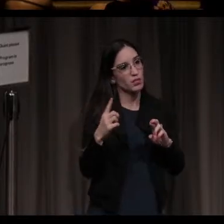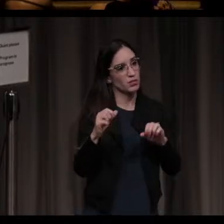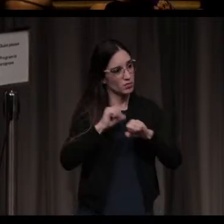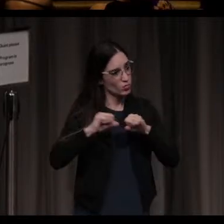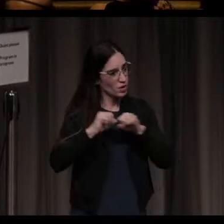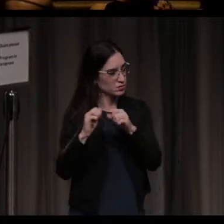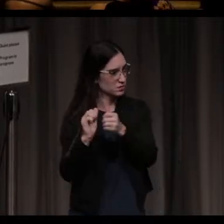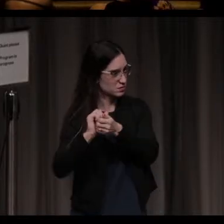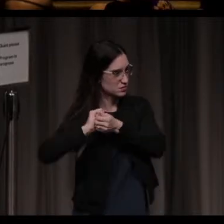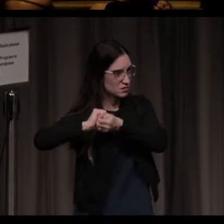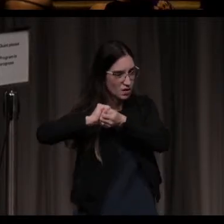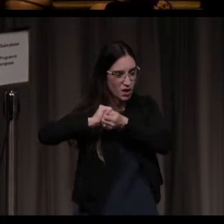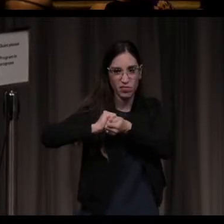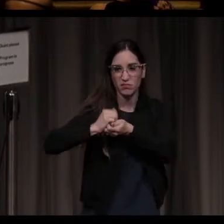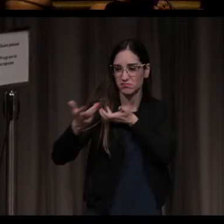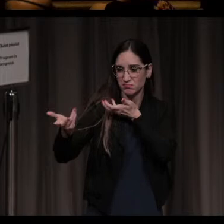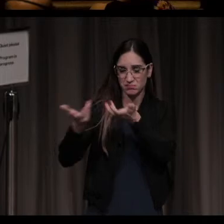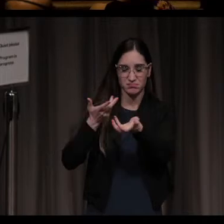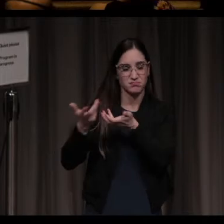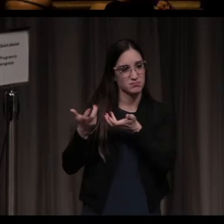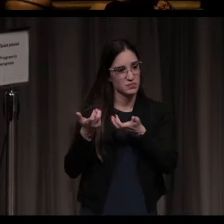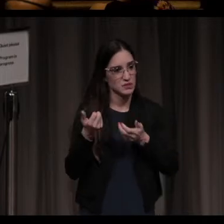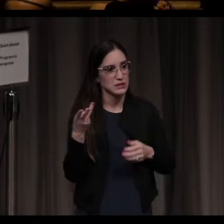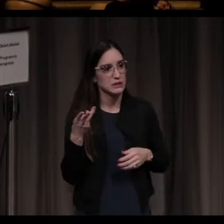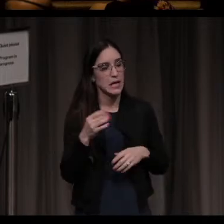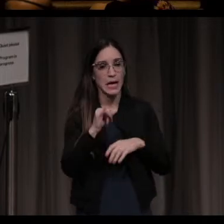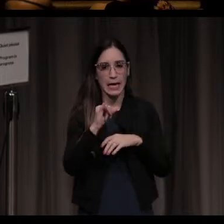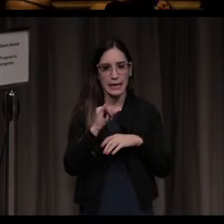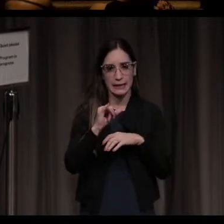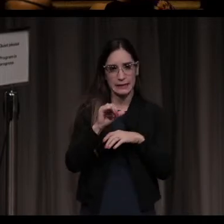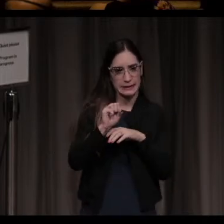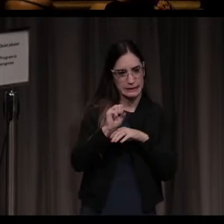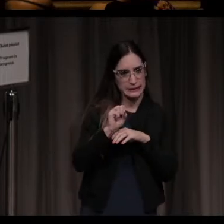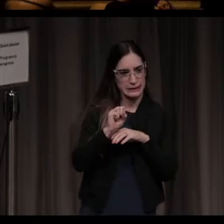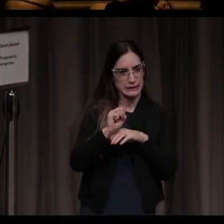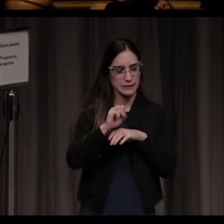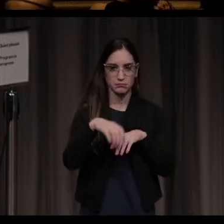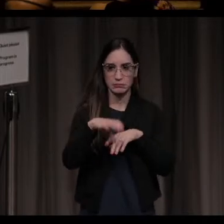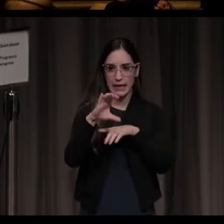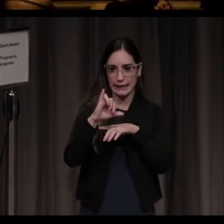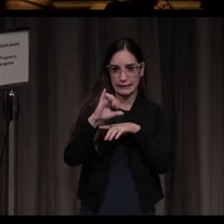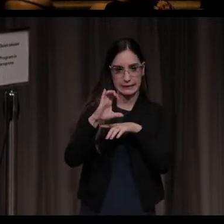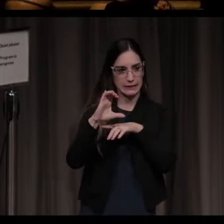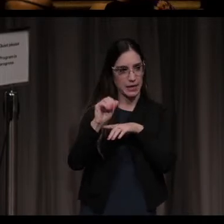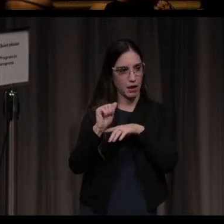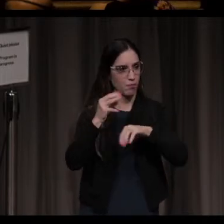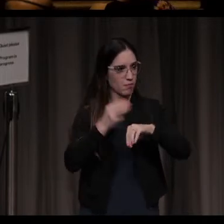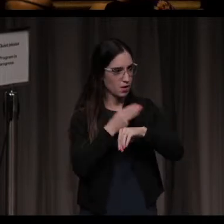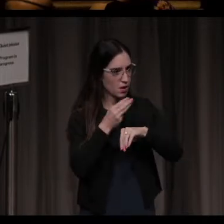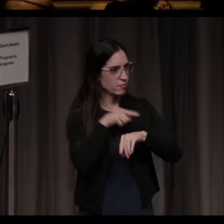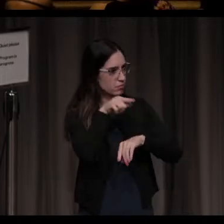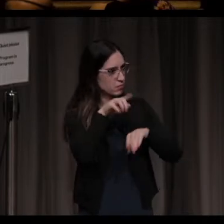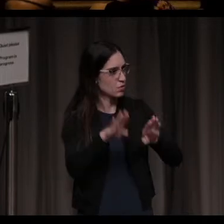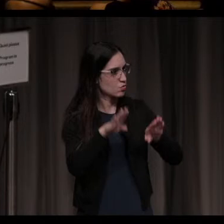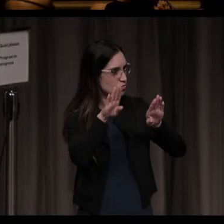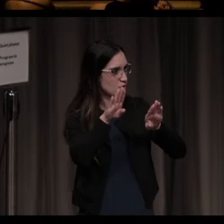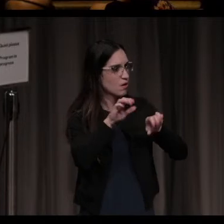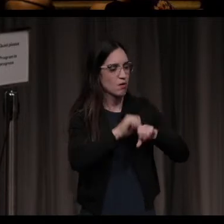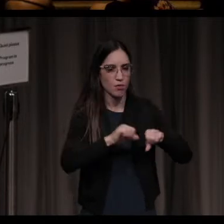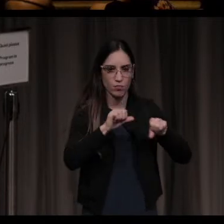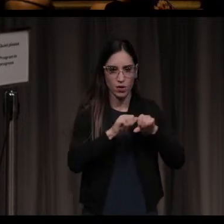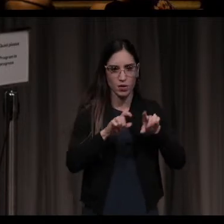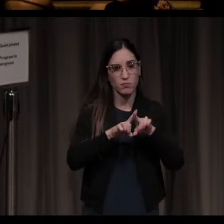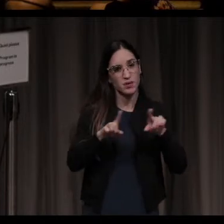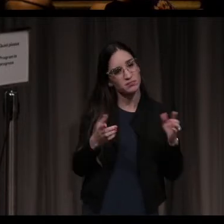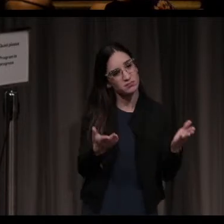PAMM is doing it. They're doing a great job. The ICA Miami is doing it. They're doing a great job. But really, come on out